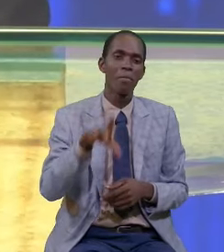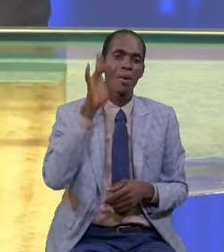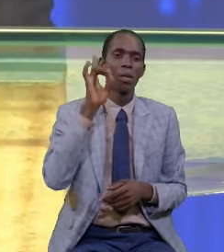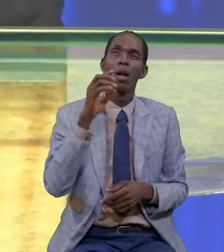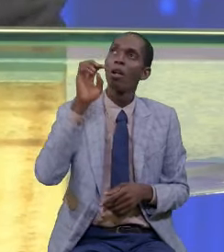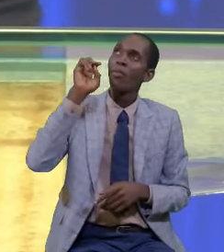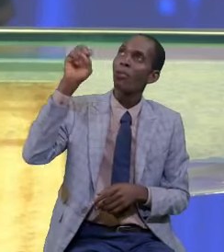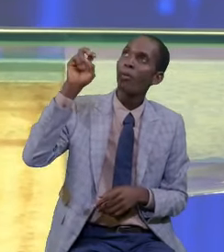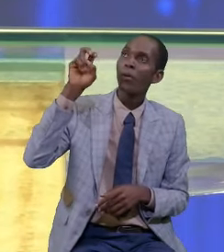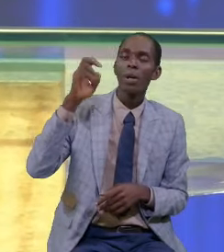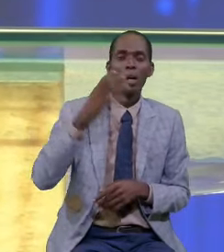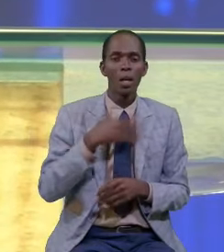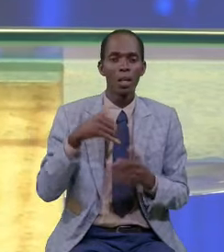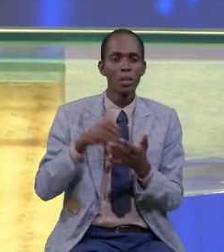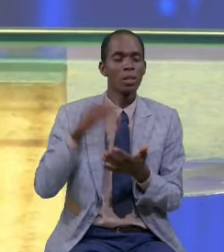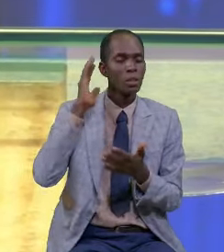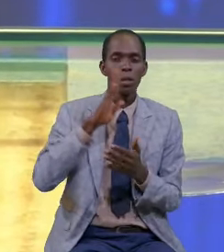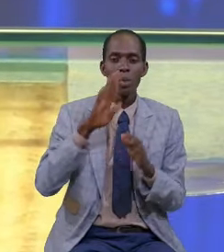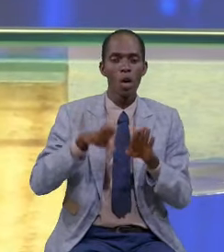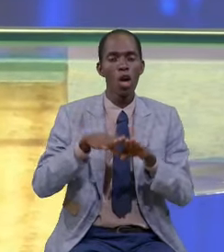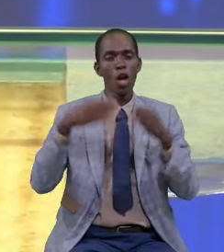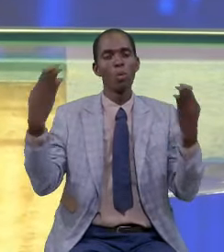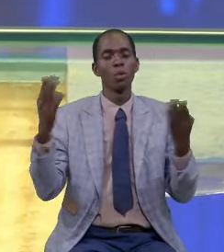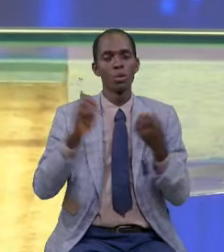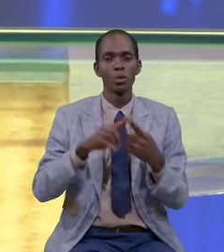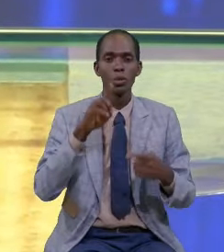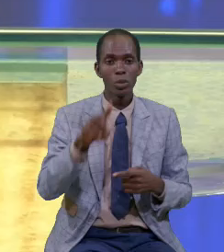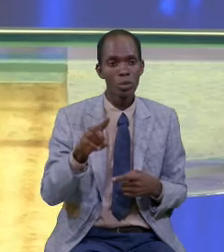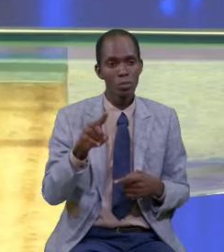Knock and it shall be opened unto you.